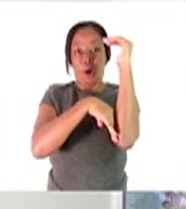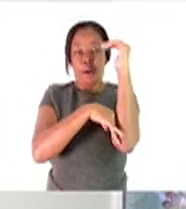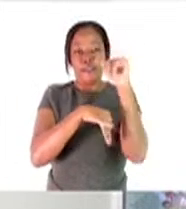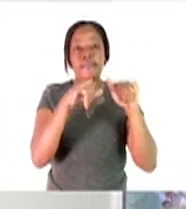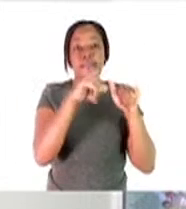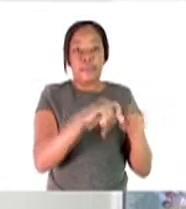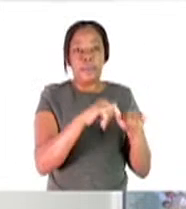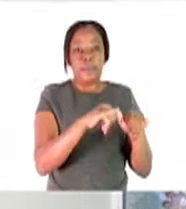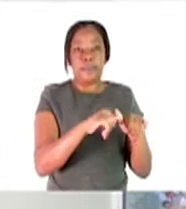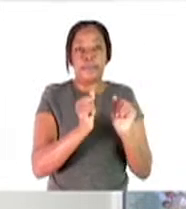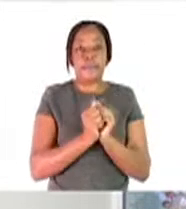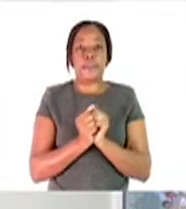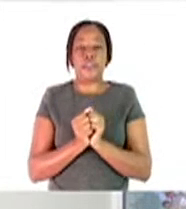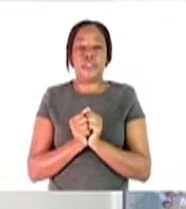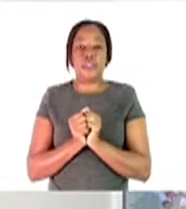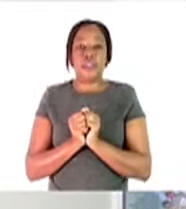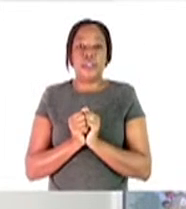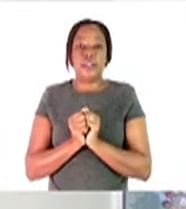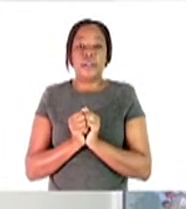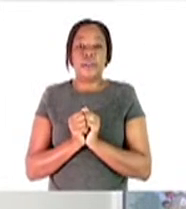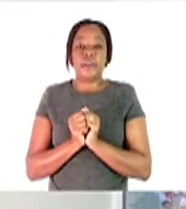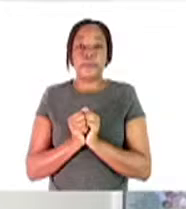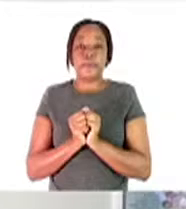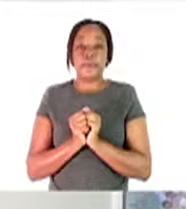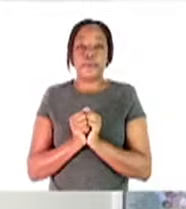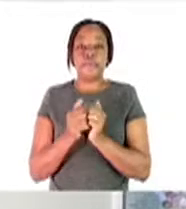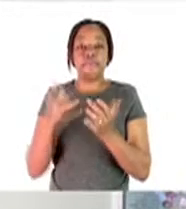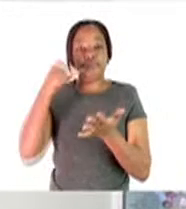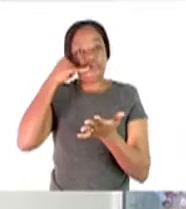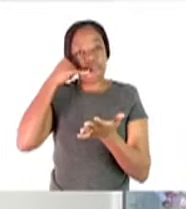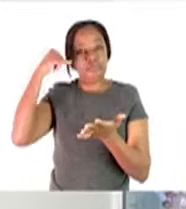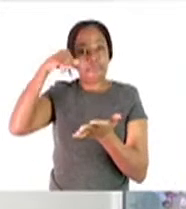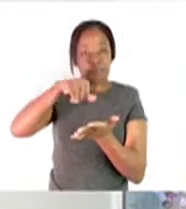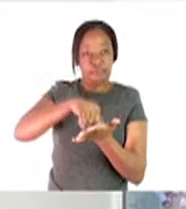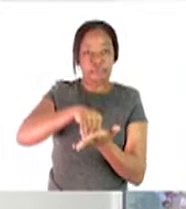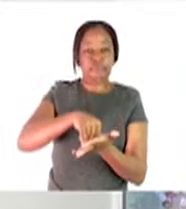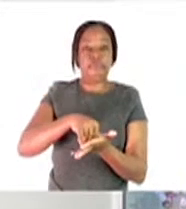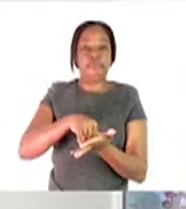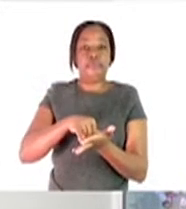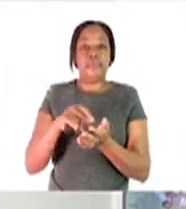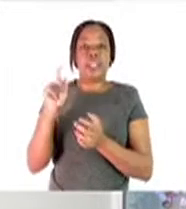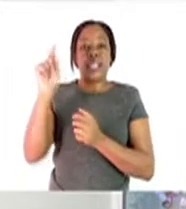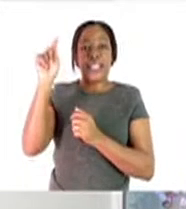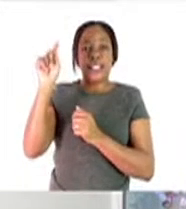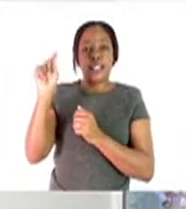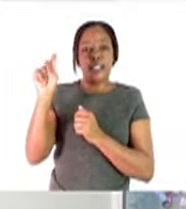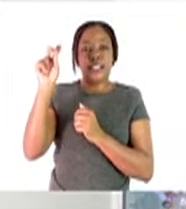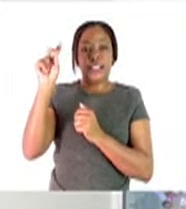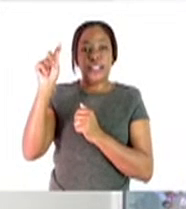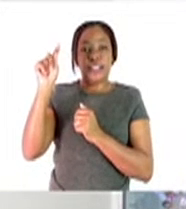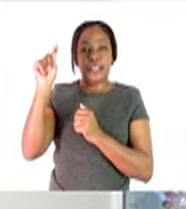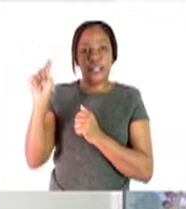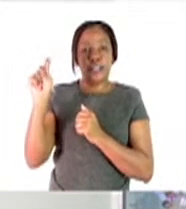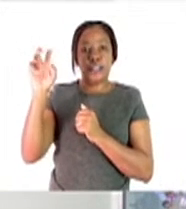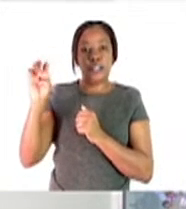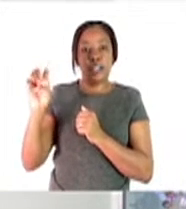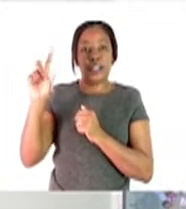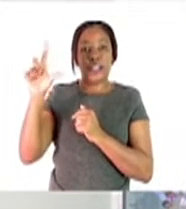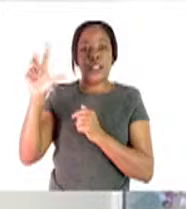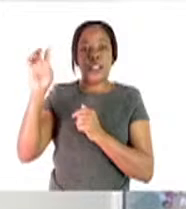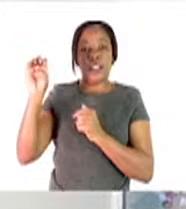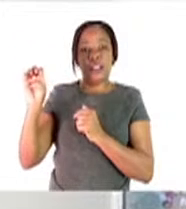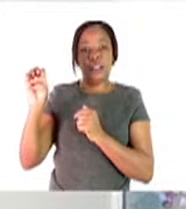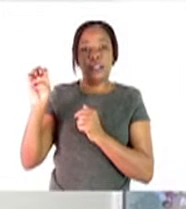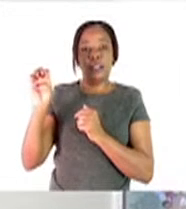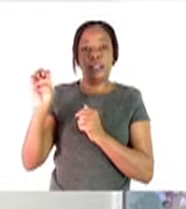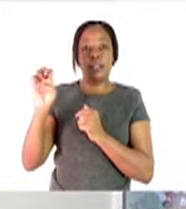this? It's a telephone. It is a telephone. Many of you have it, but some of you are